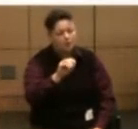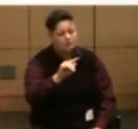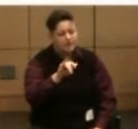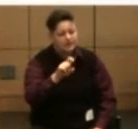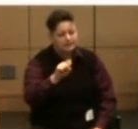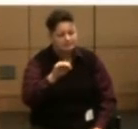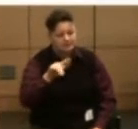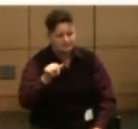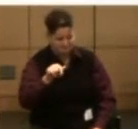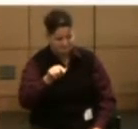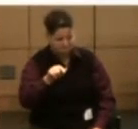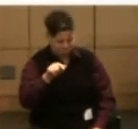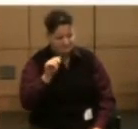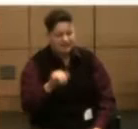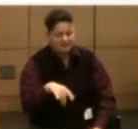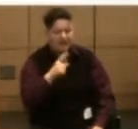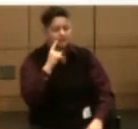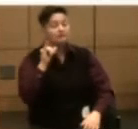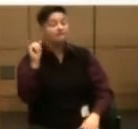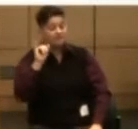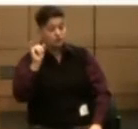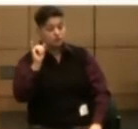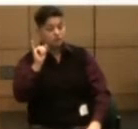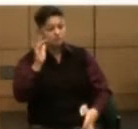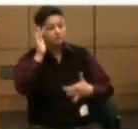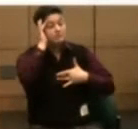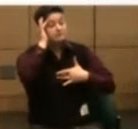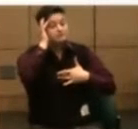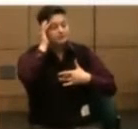we have to watch for.